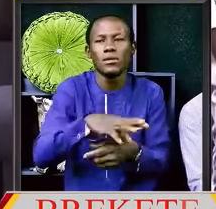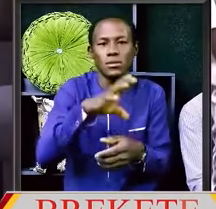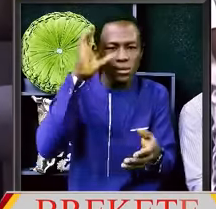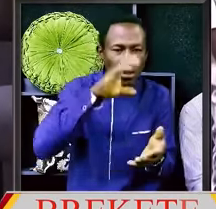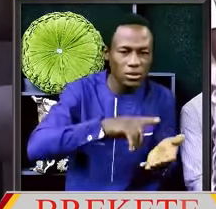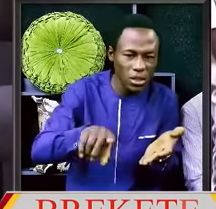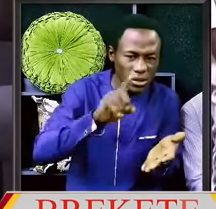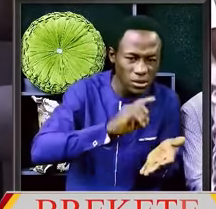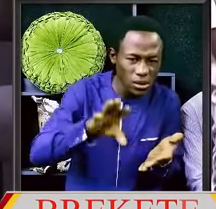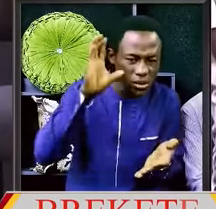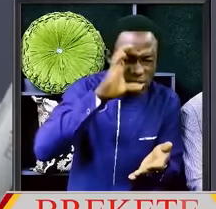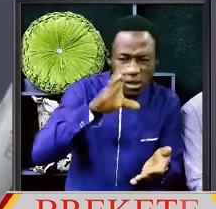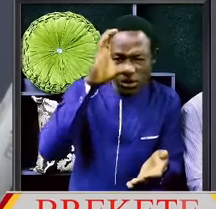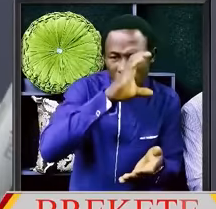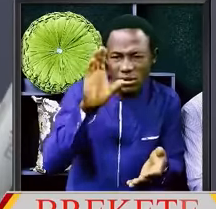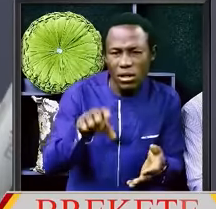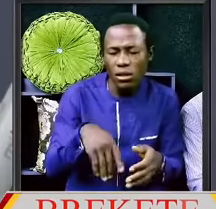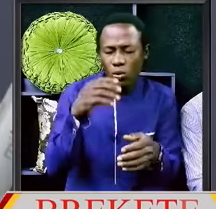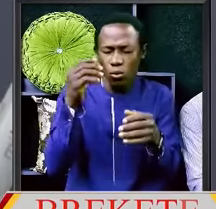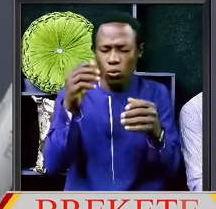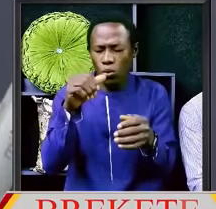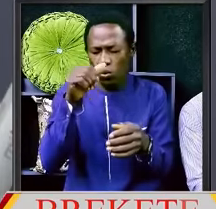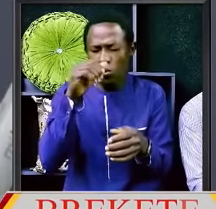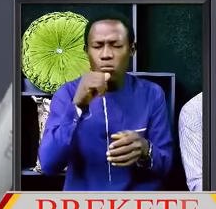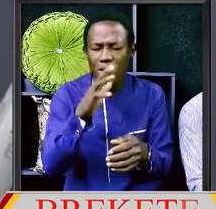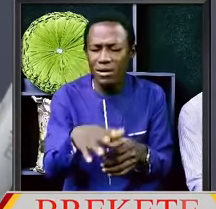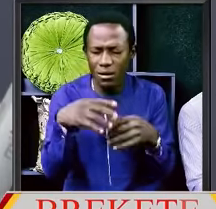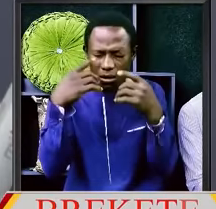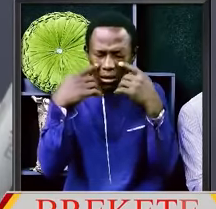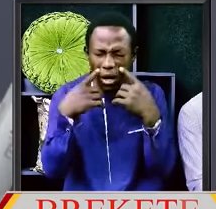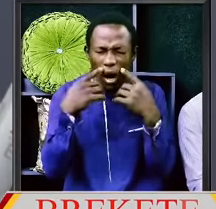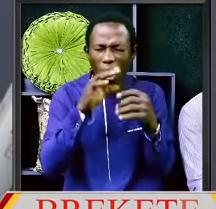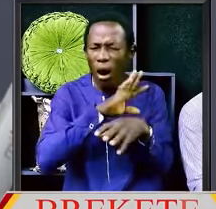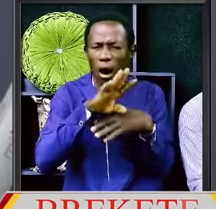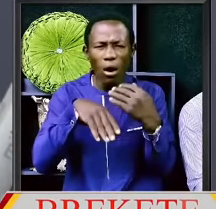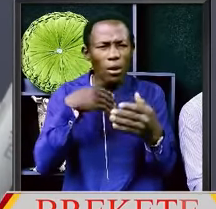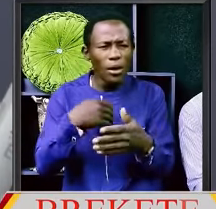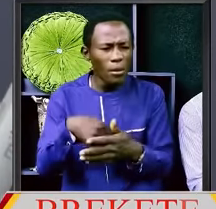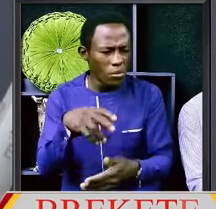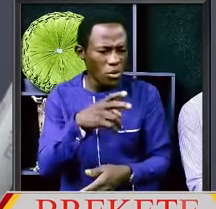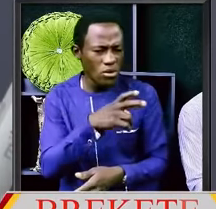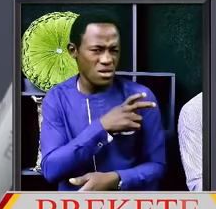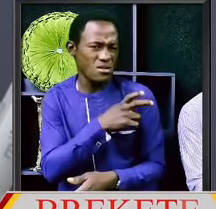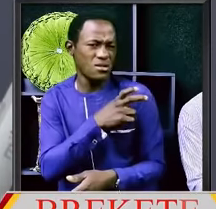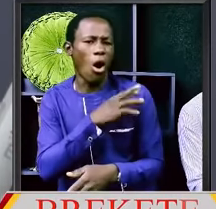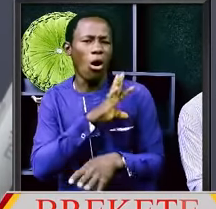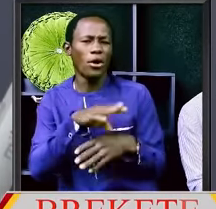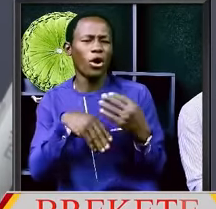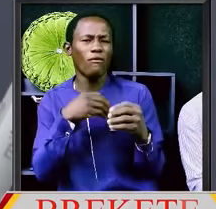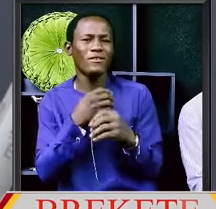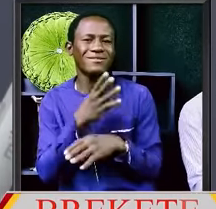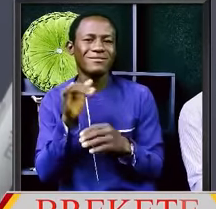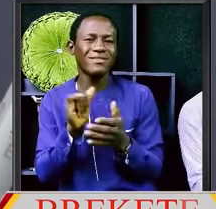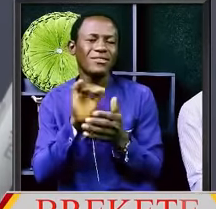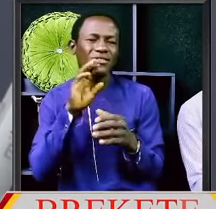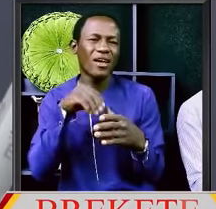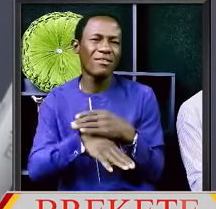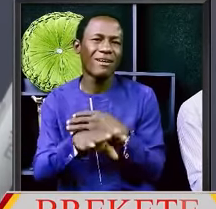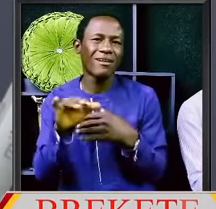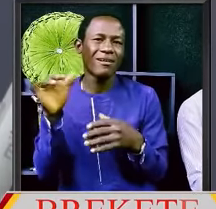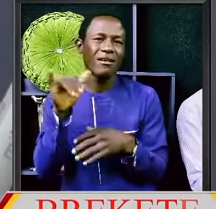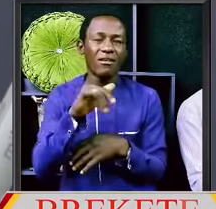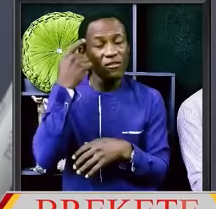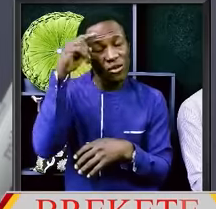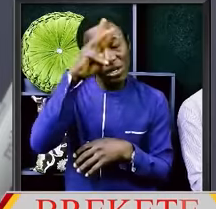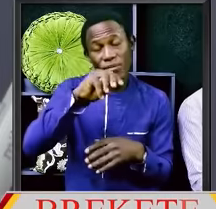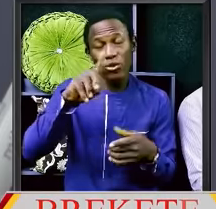And they pity this woman. And she say all the police pension or all the offices where she go may they help